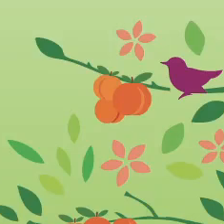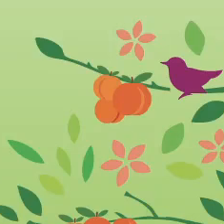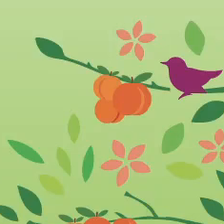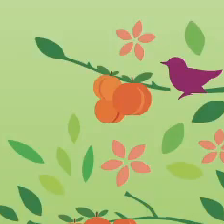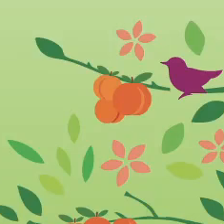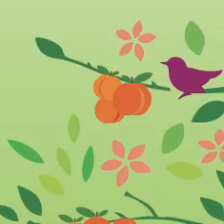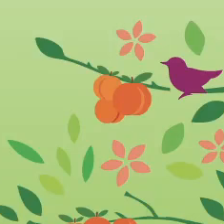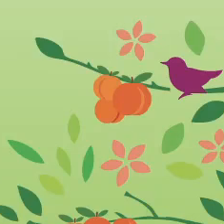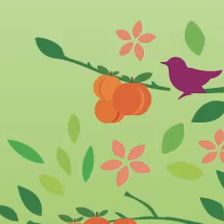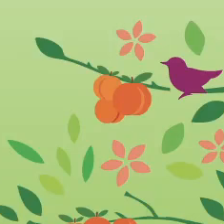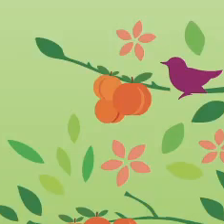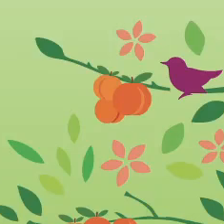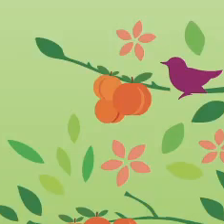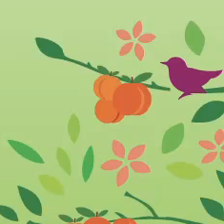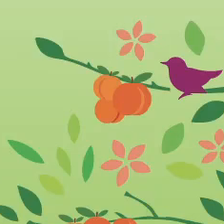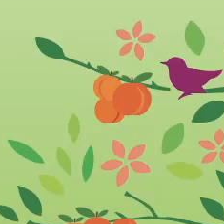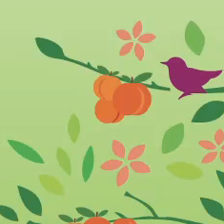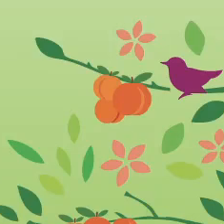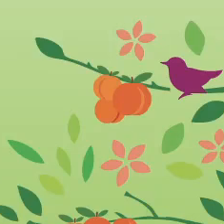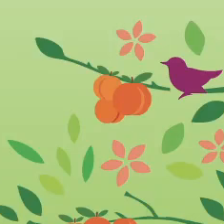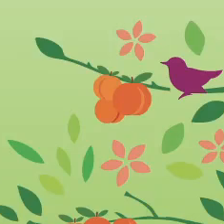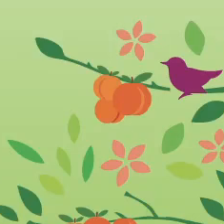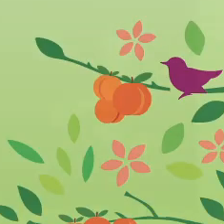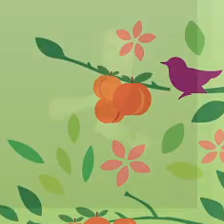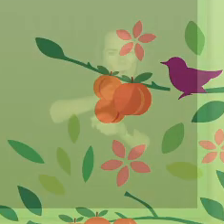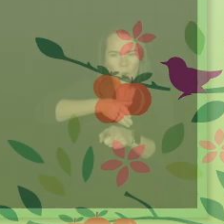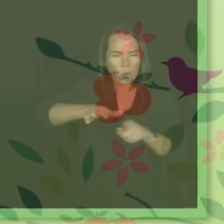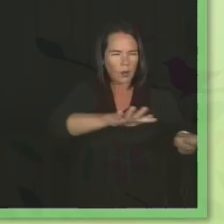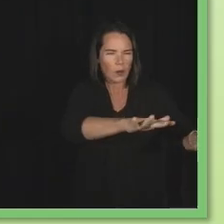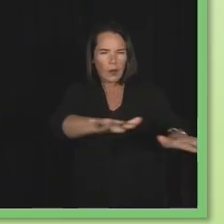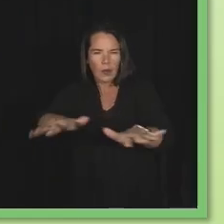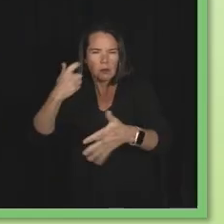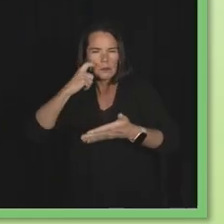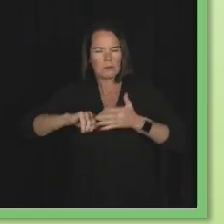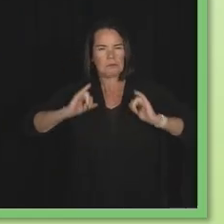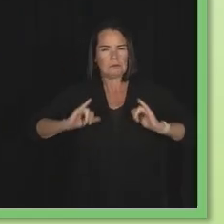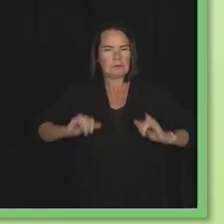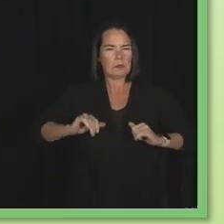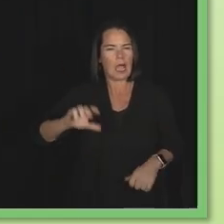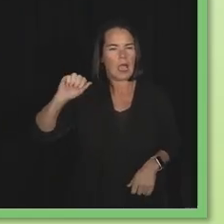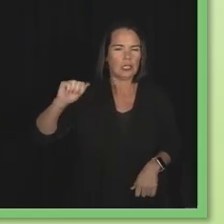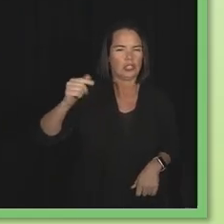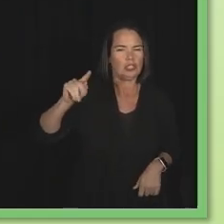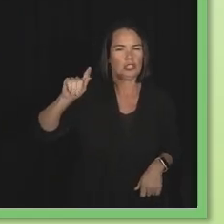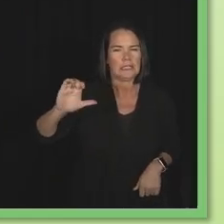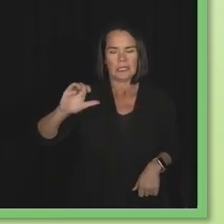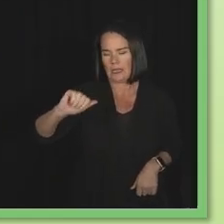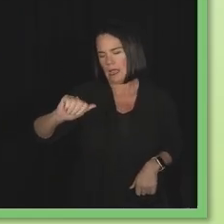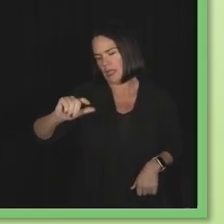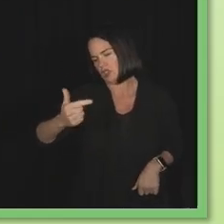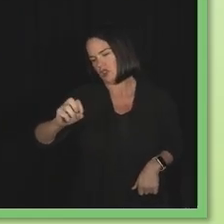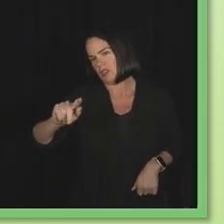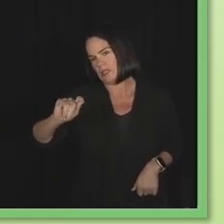All right. Looking across the industry, there's a clear pattern of agentic AI pilots just never making it to